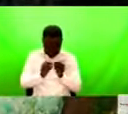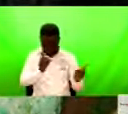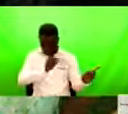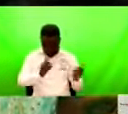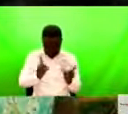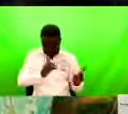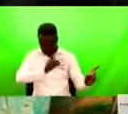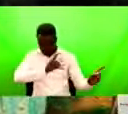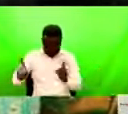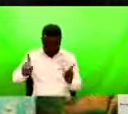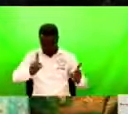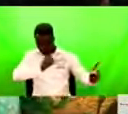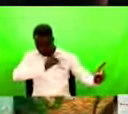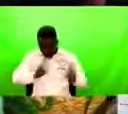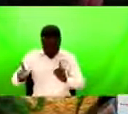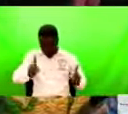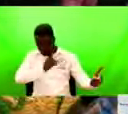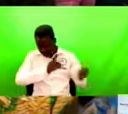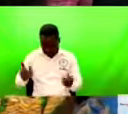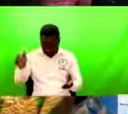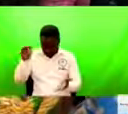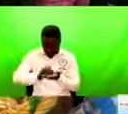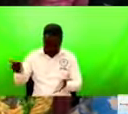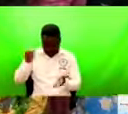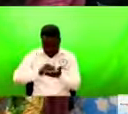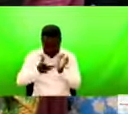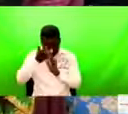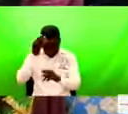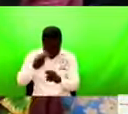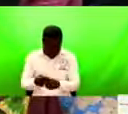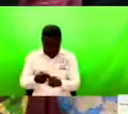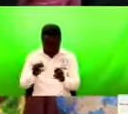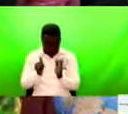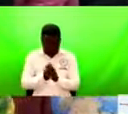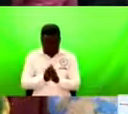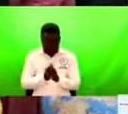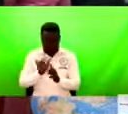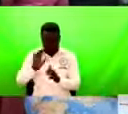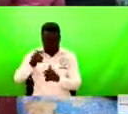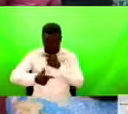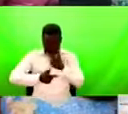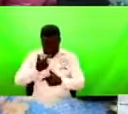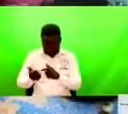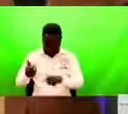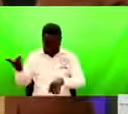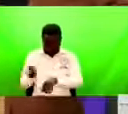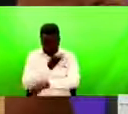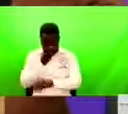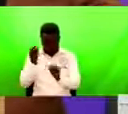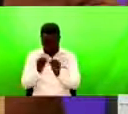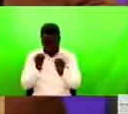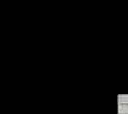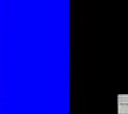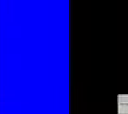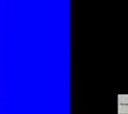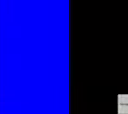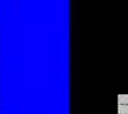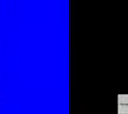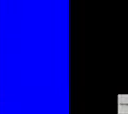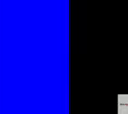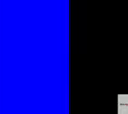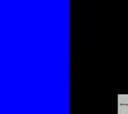it and do it again. The multiplicity of your gifts should be fortified.